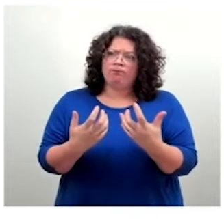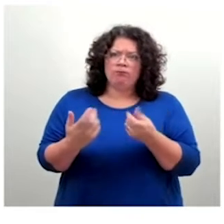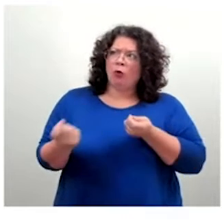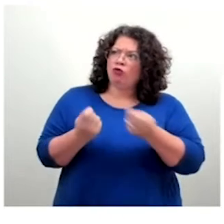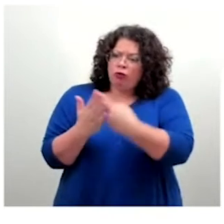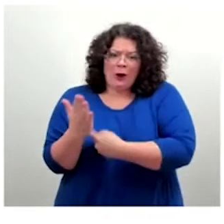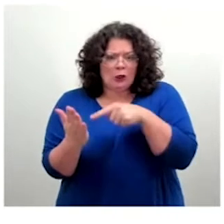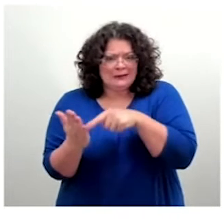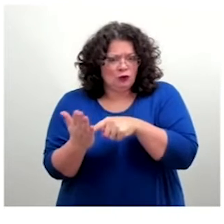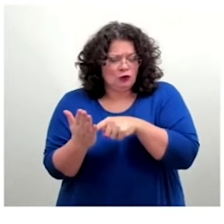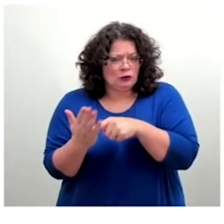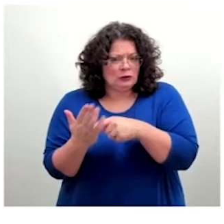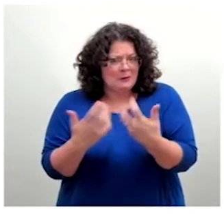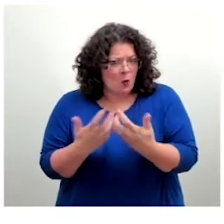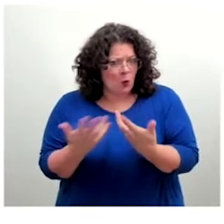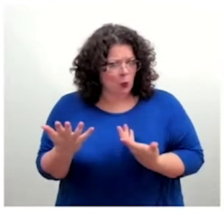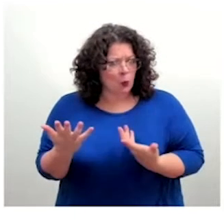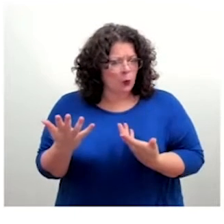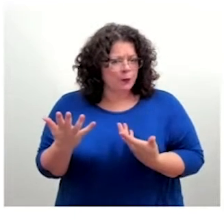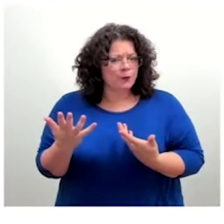to gov.uk, for example.